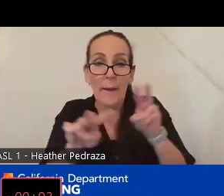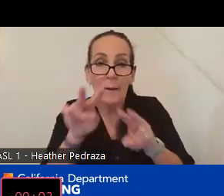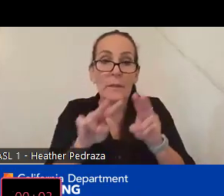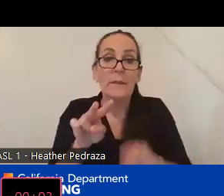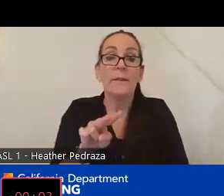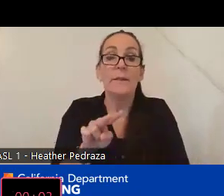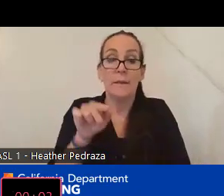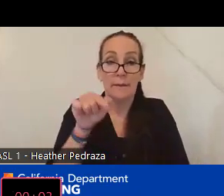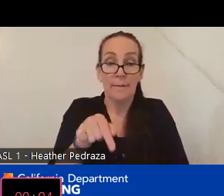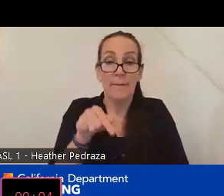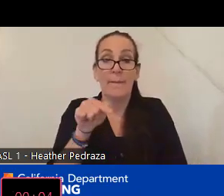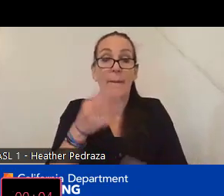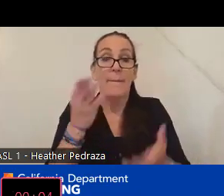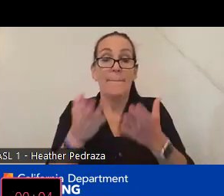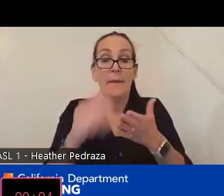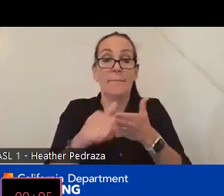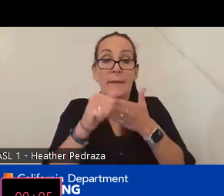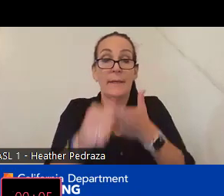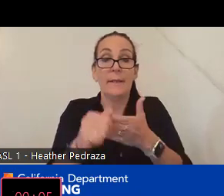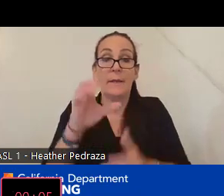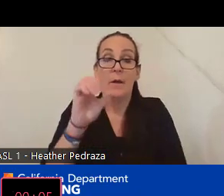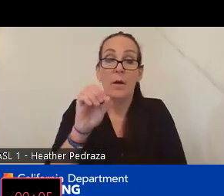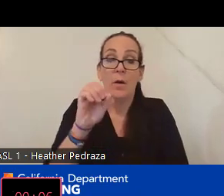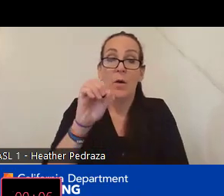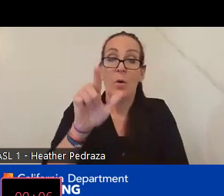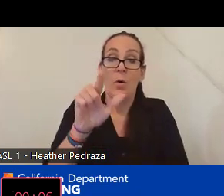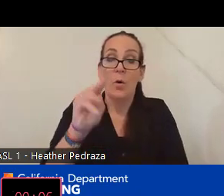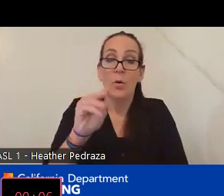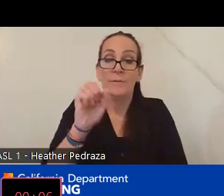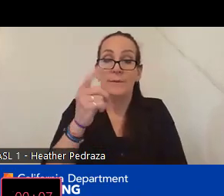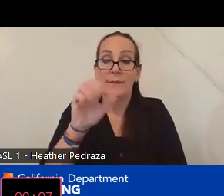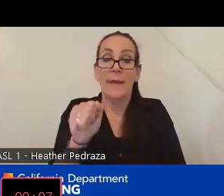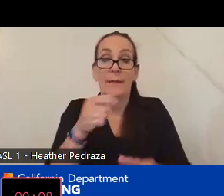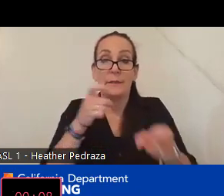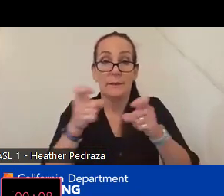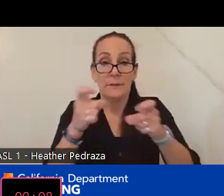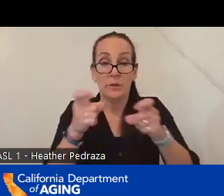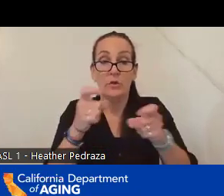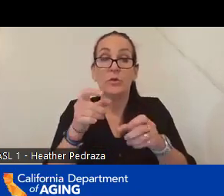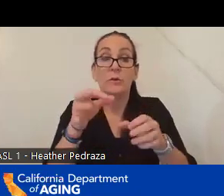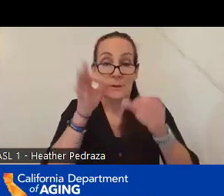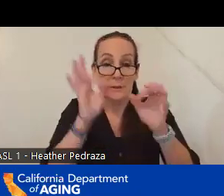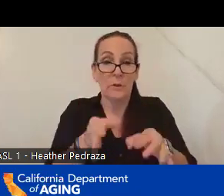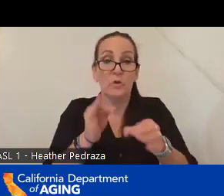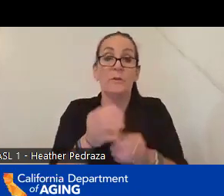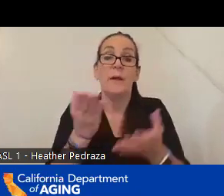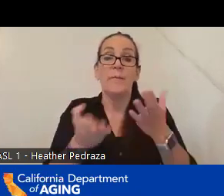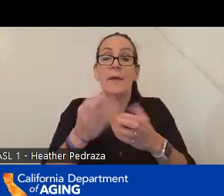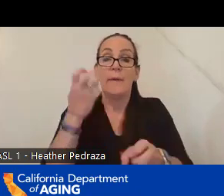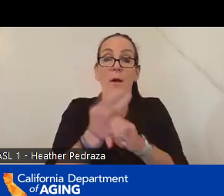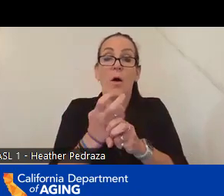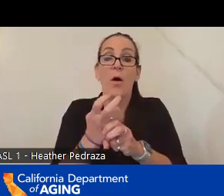proposal may lead to violations of Olmstead decision, making it more difficult to litigate and resolve complaints from